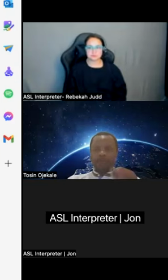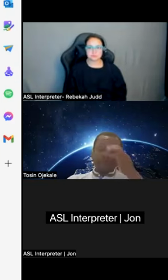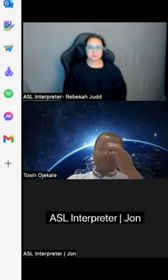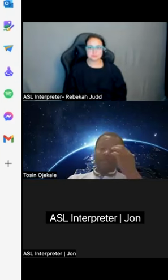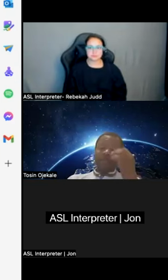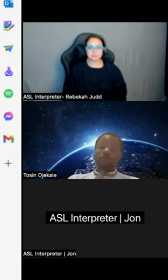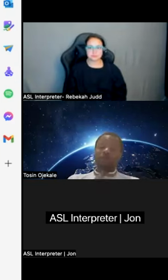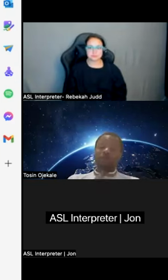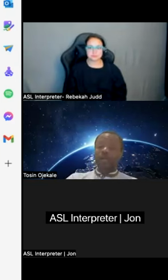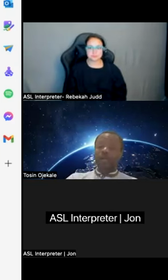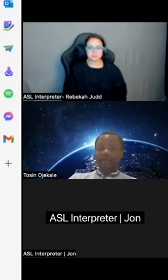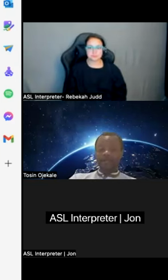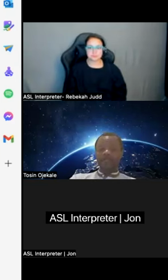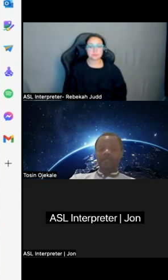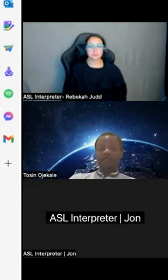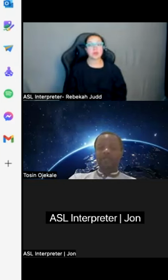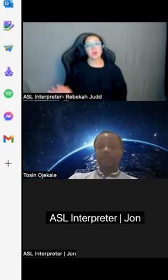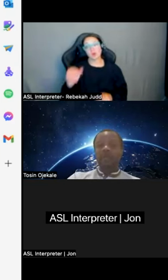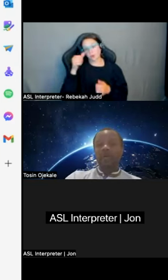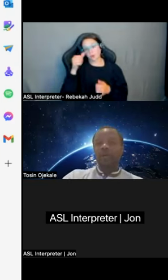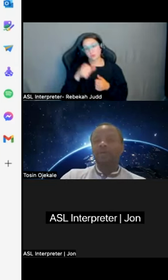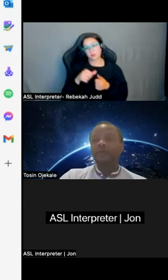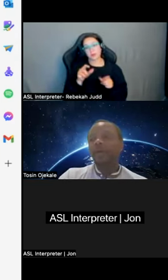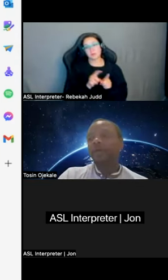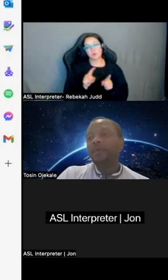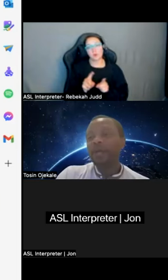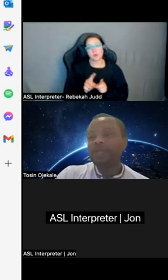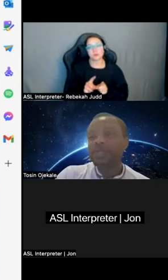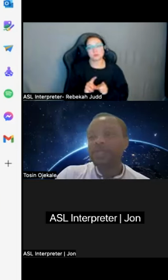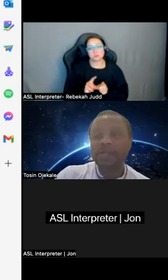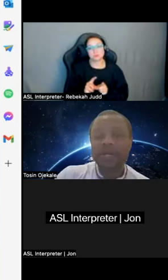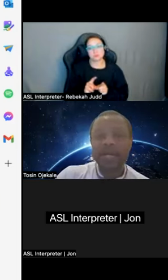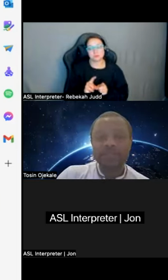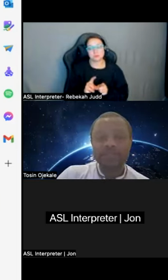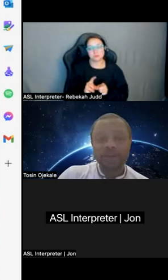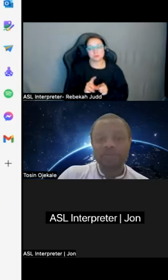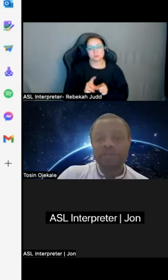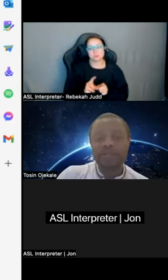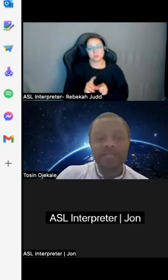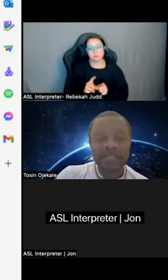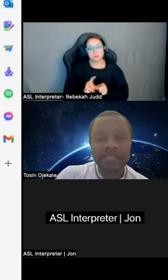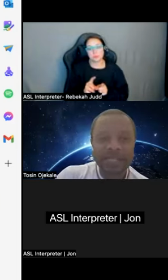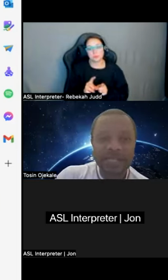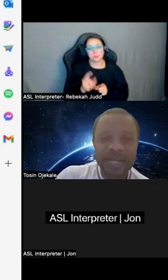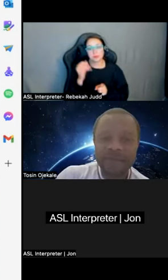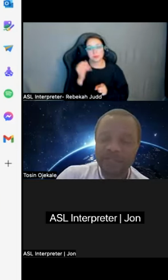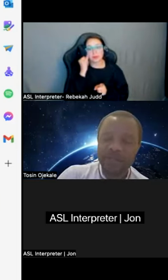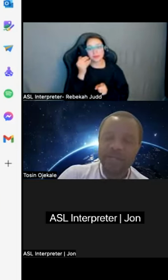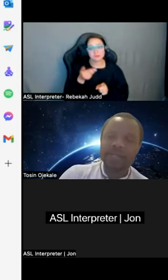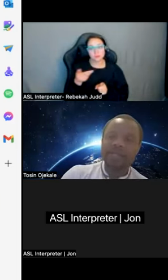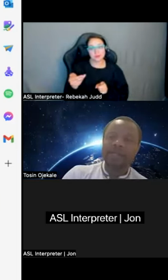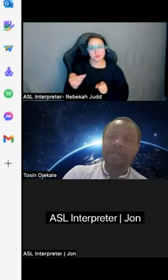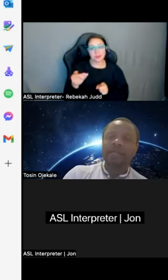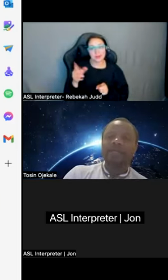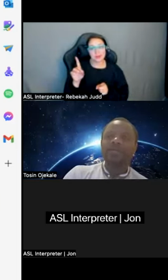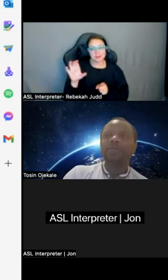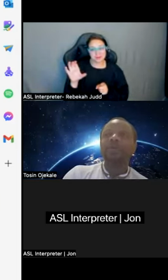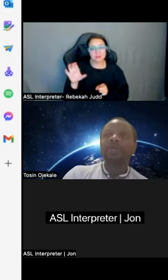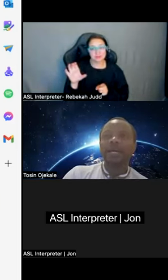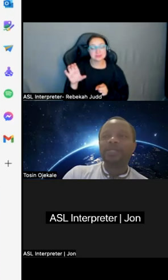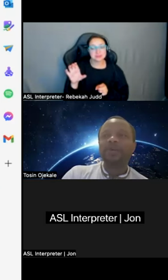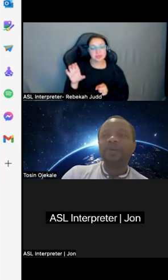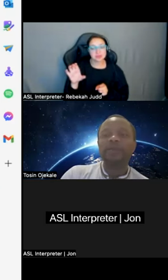Guys, remember that also, like I mentioned, so for everywhere you decide you get a job, if it's a data center eventually,